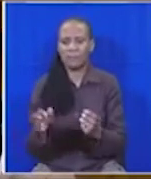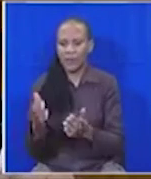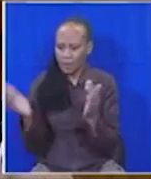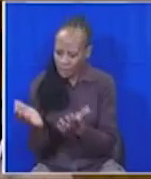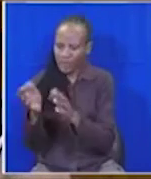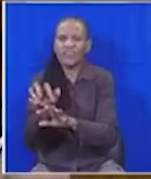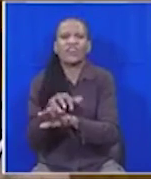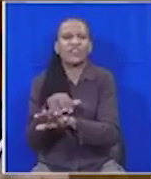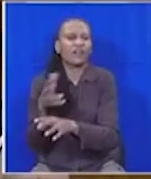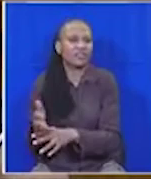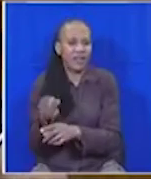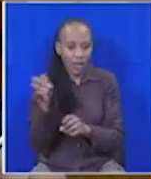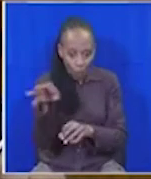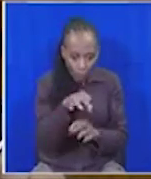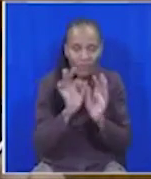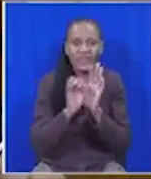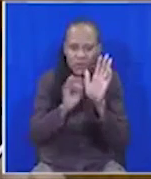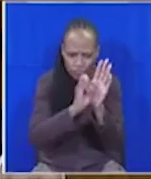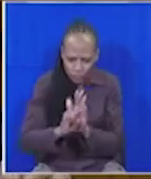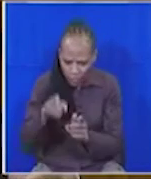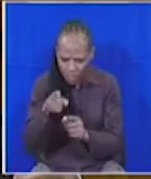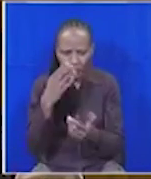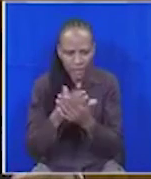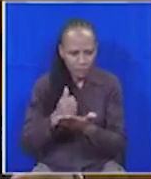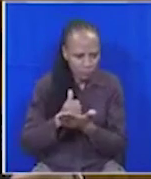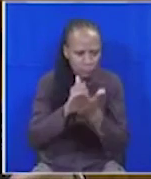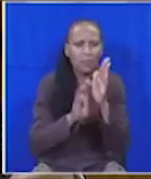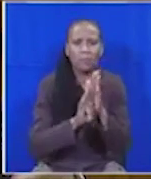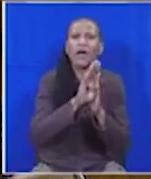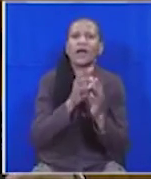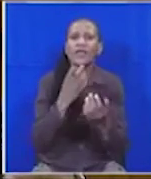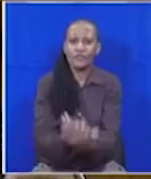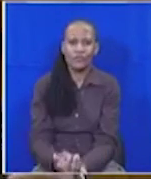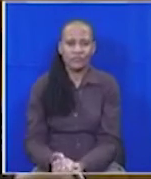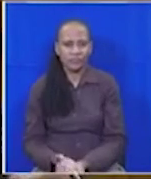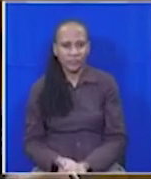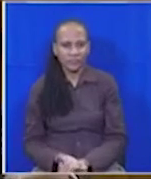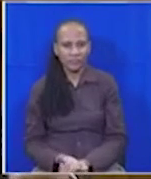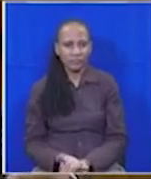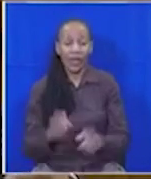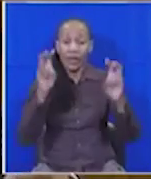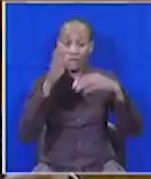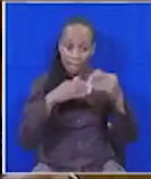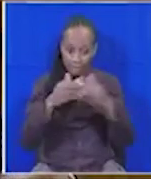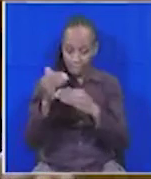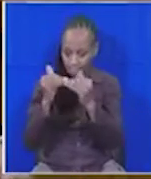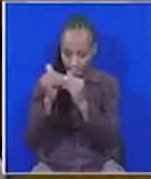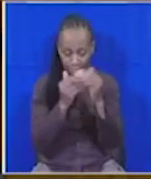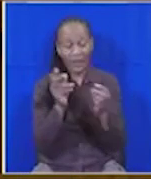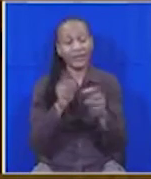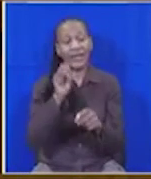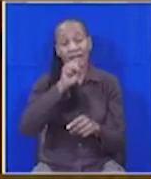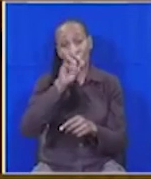identified as potential quick wins, which my colleague, Minister Hanakam, will address. With regards to infrastructure and state-owned